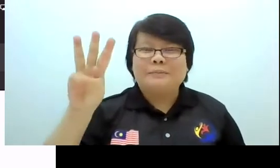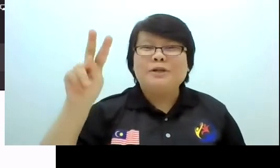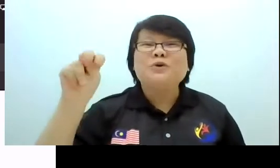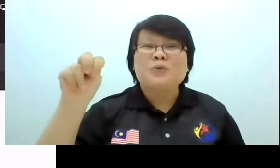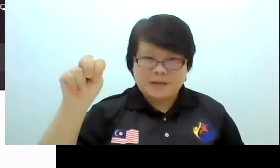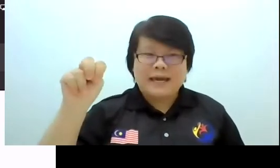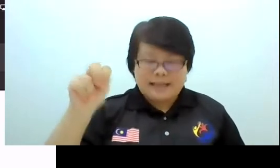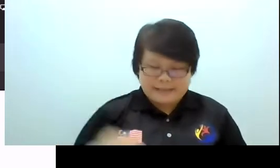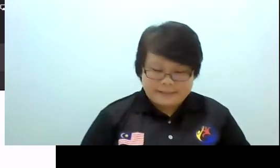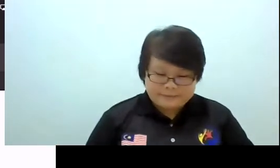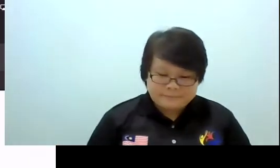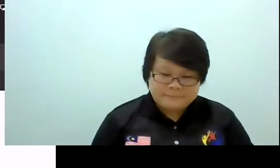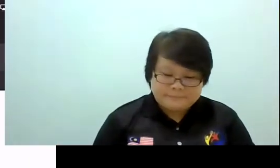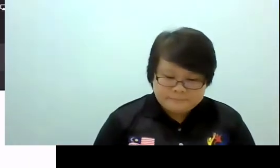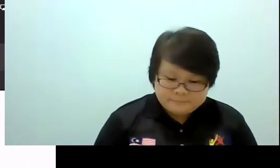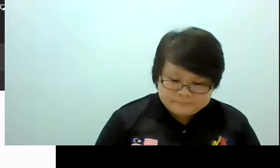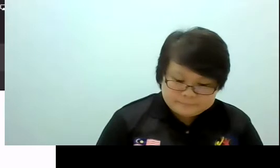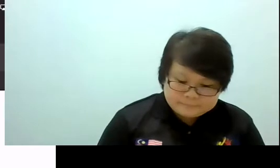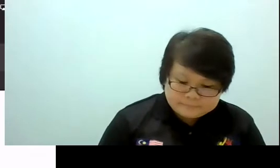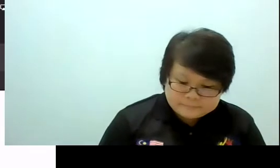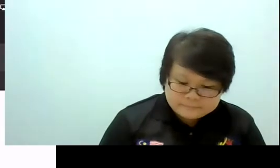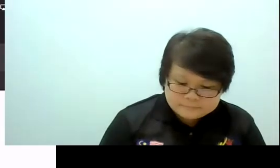B-R-O-W-N. W-N.